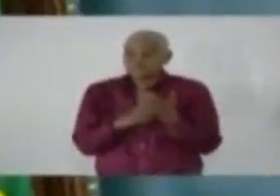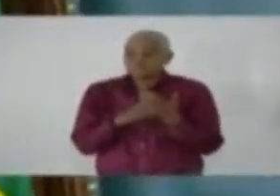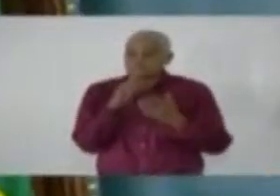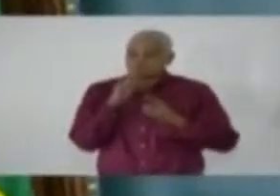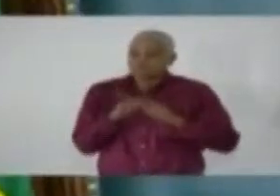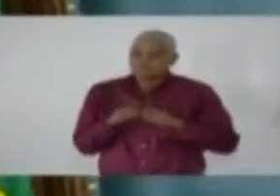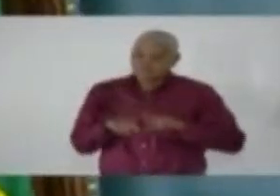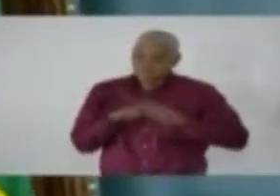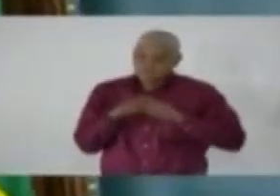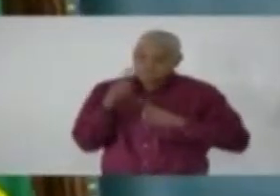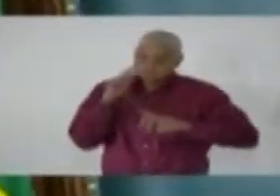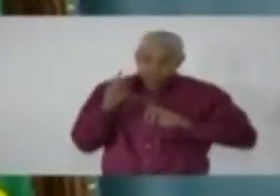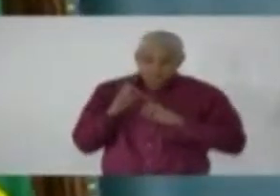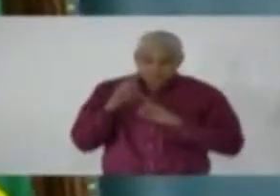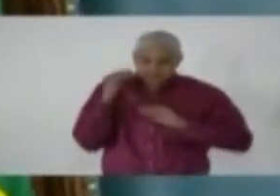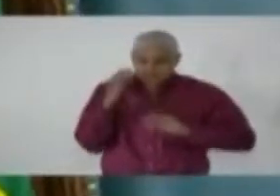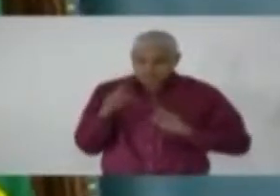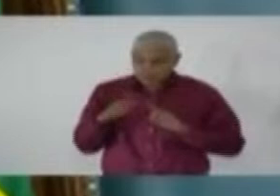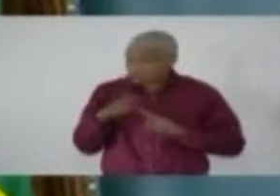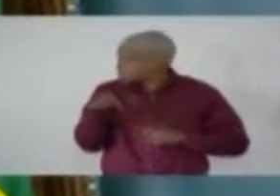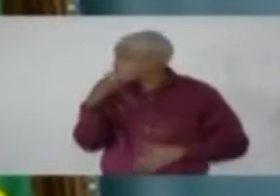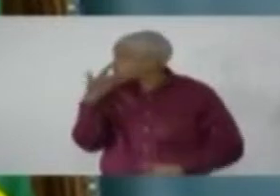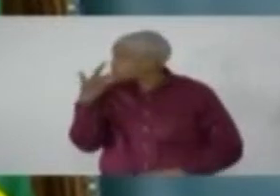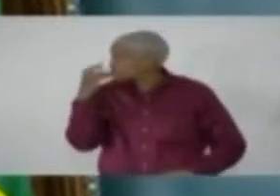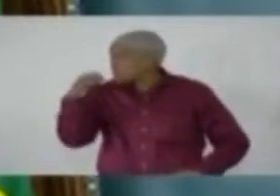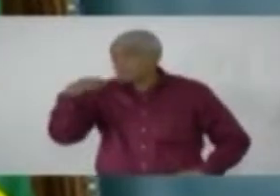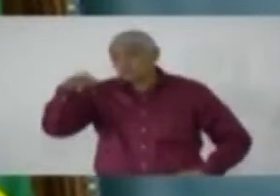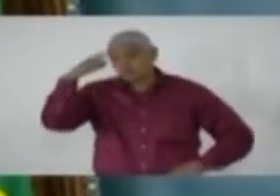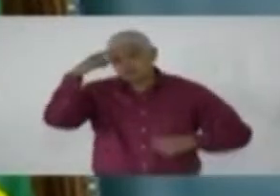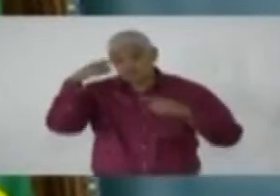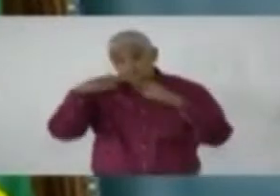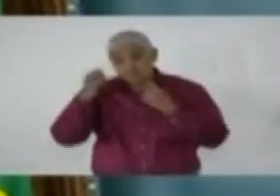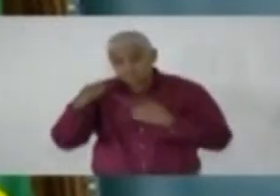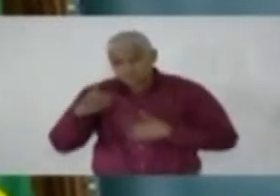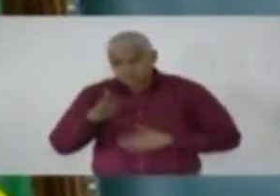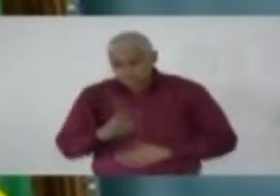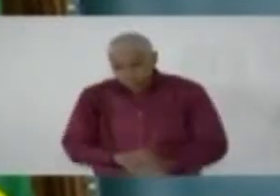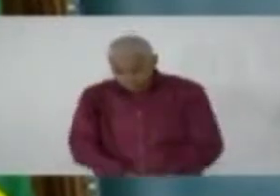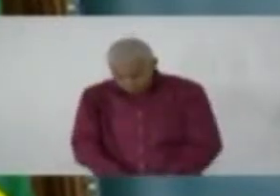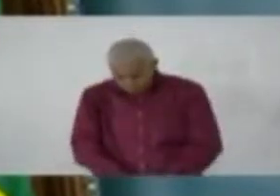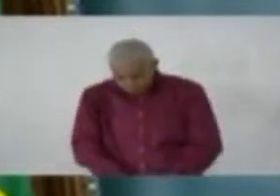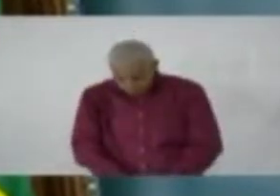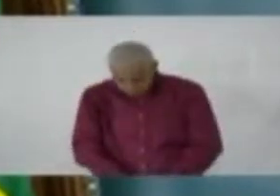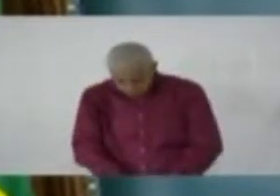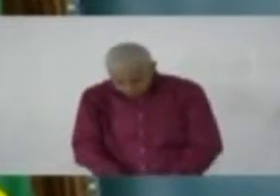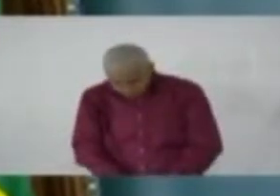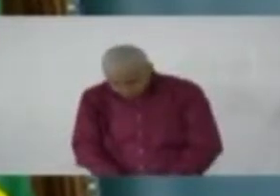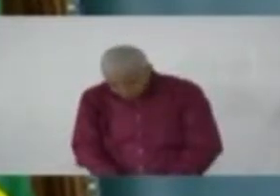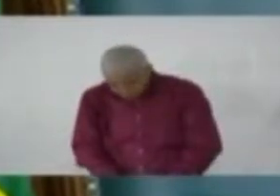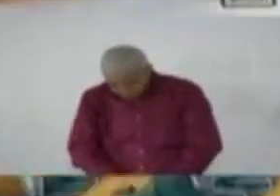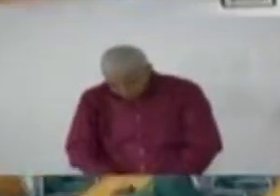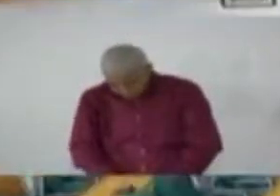suspended for a date to be fixed. Those in favour? Against? Senator Samuda.